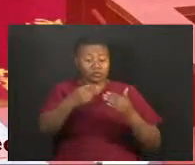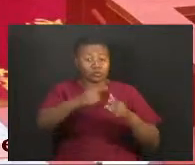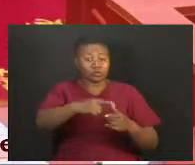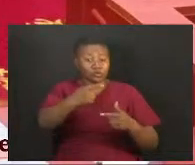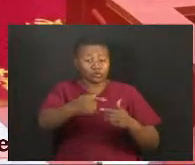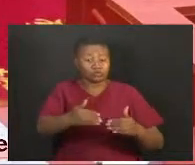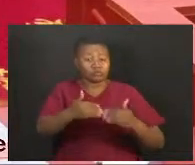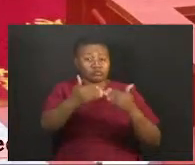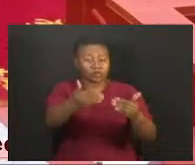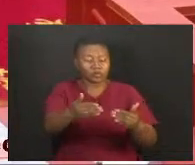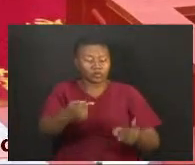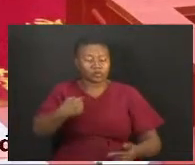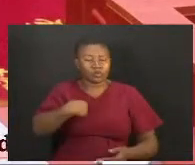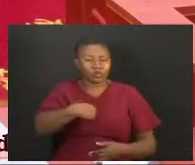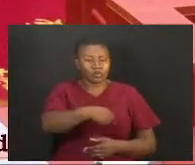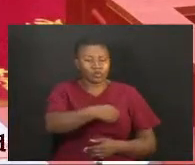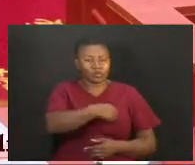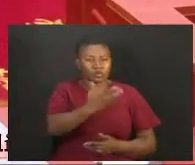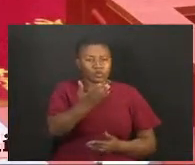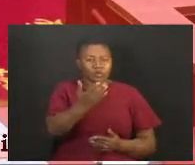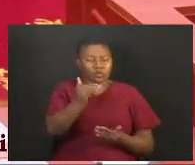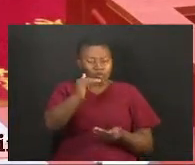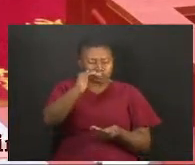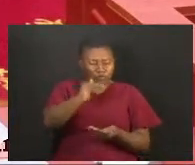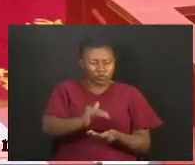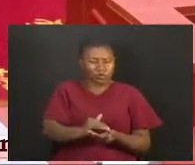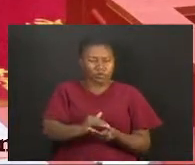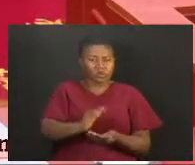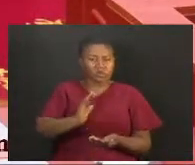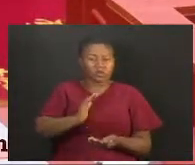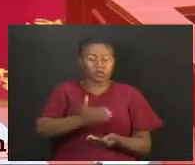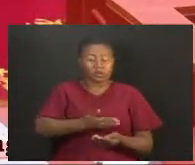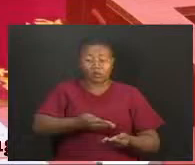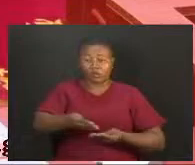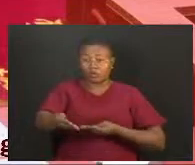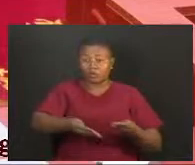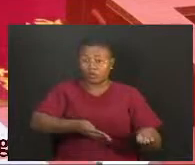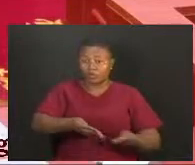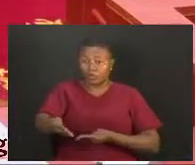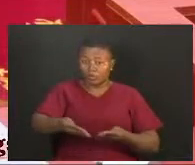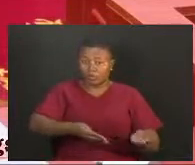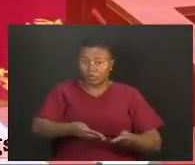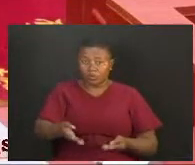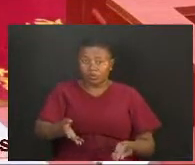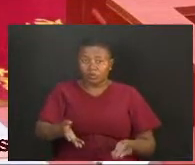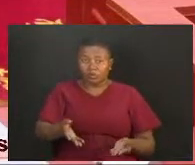we will tailor our expenditure to align with our fiscal realities.